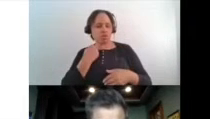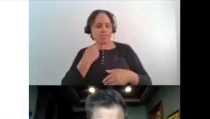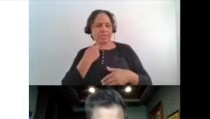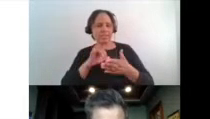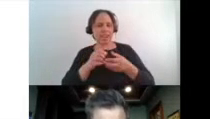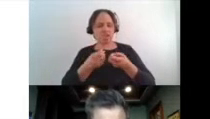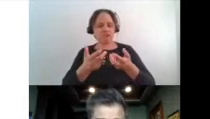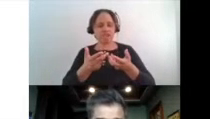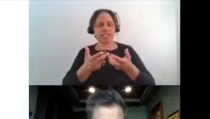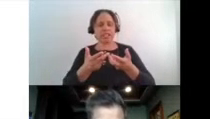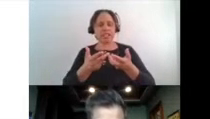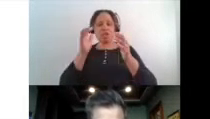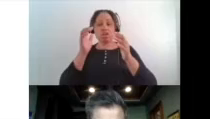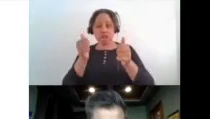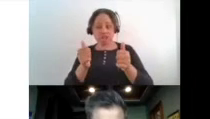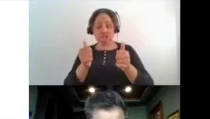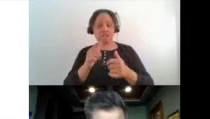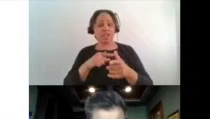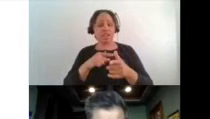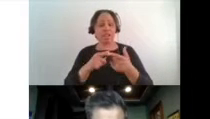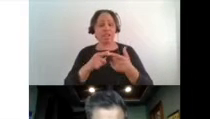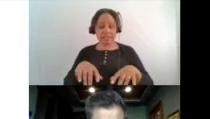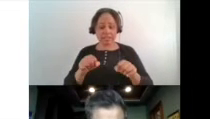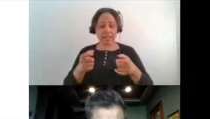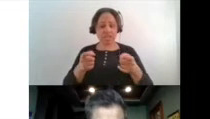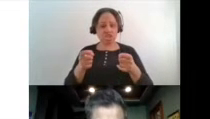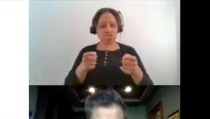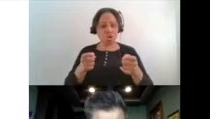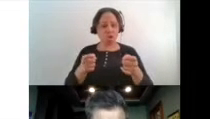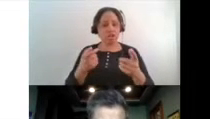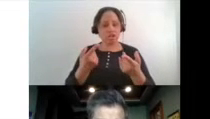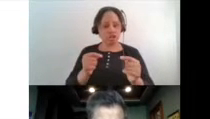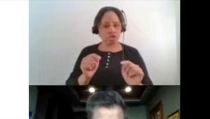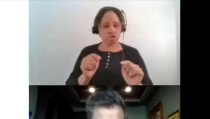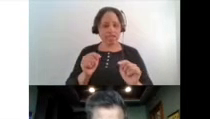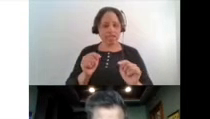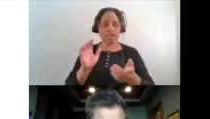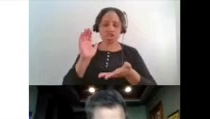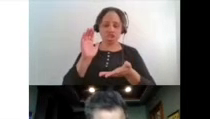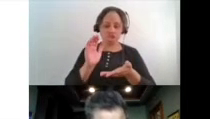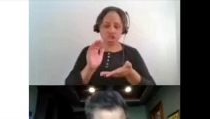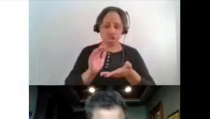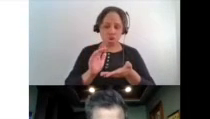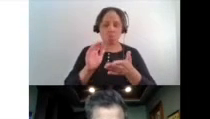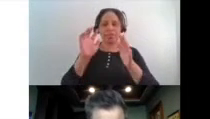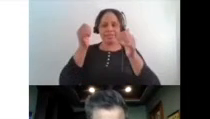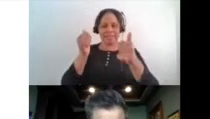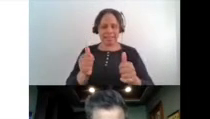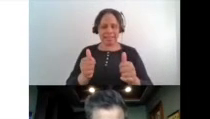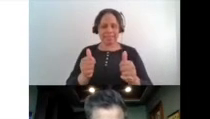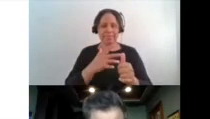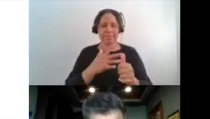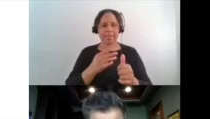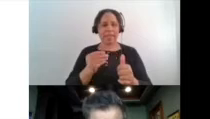disease? Take the bull by the horn and do everything we can to slow the rate of decline. And there are strategies for pretty much everything out